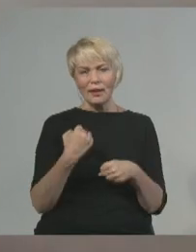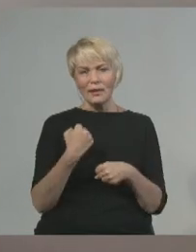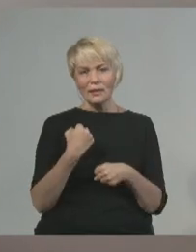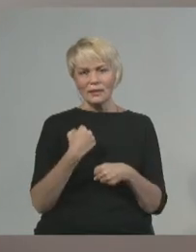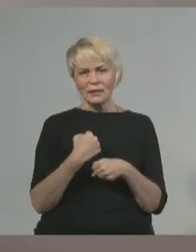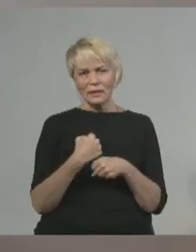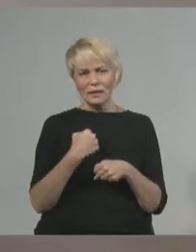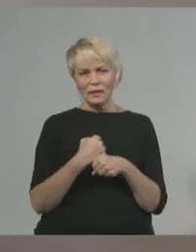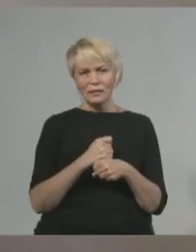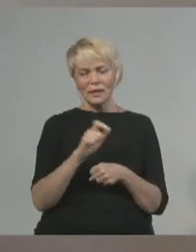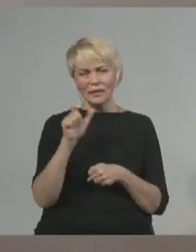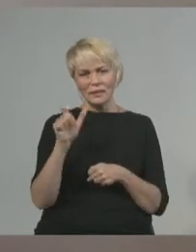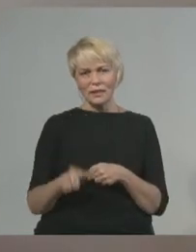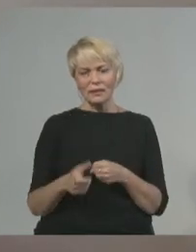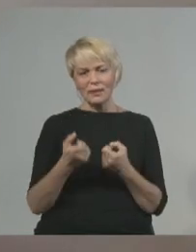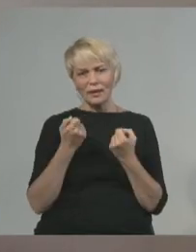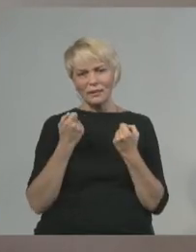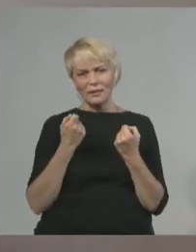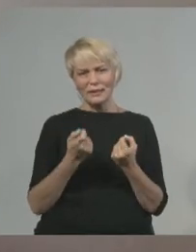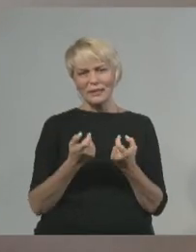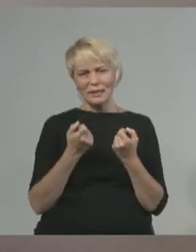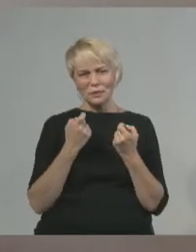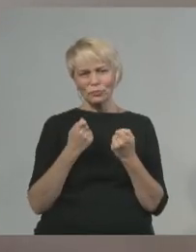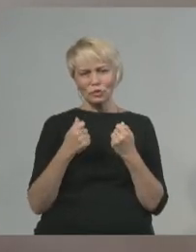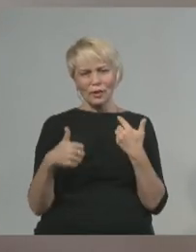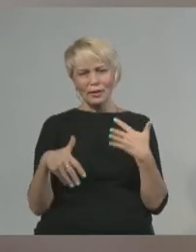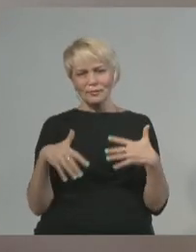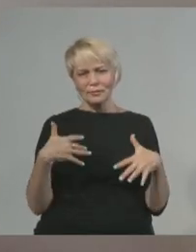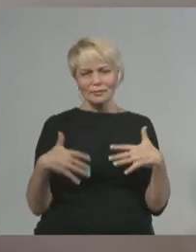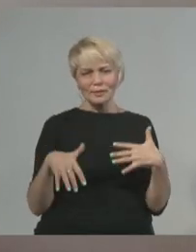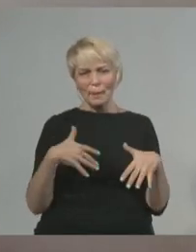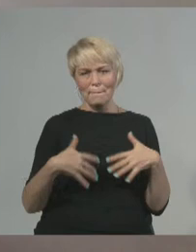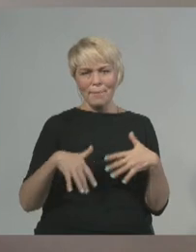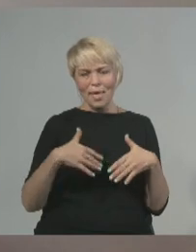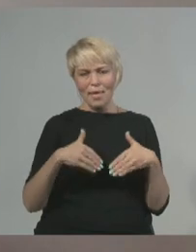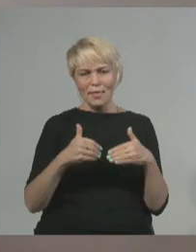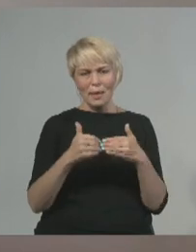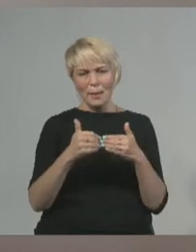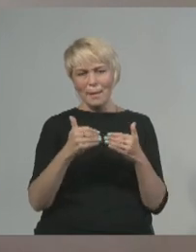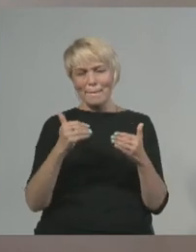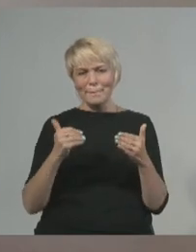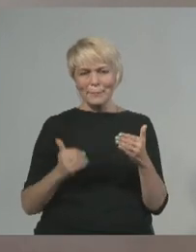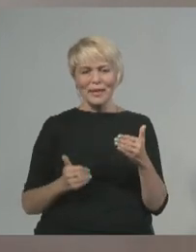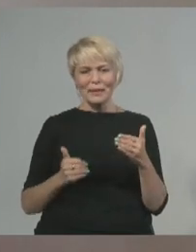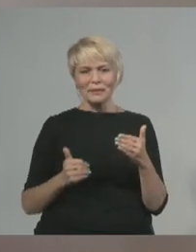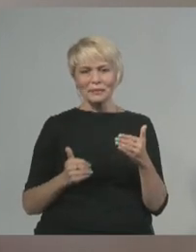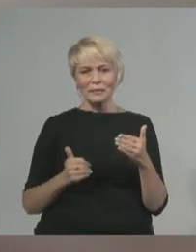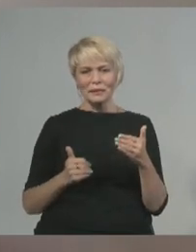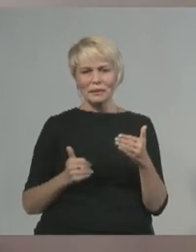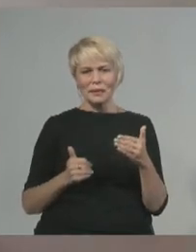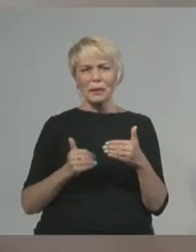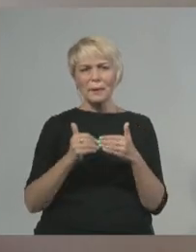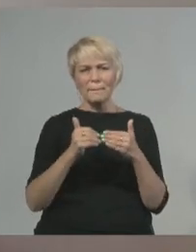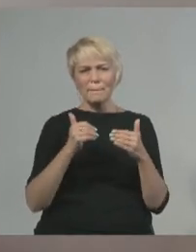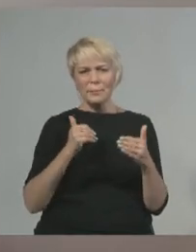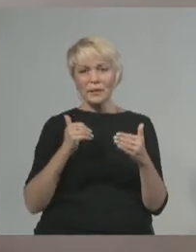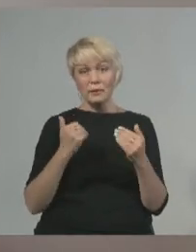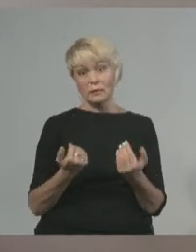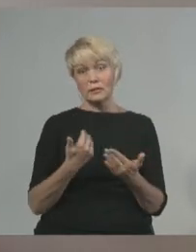which makes a human being or a person weaker in front of